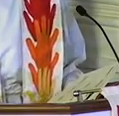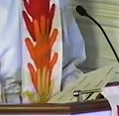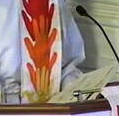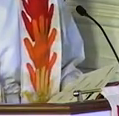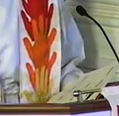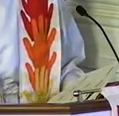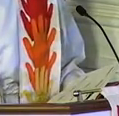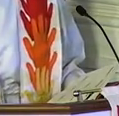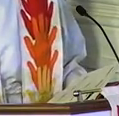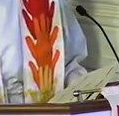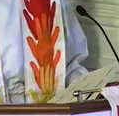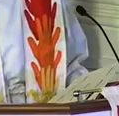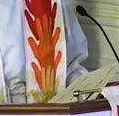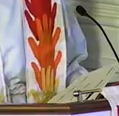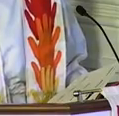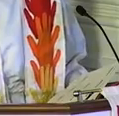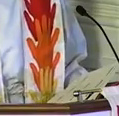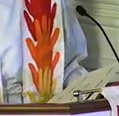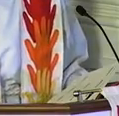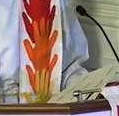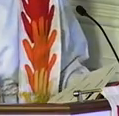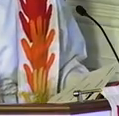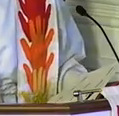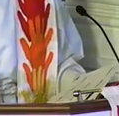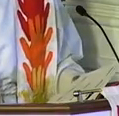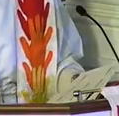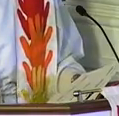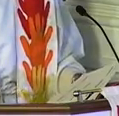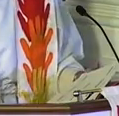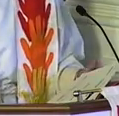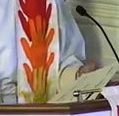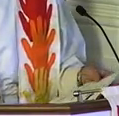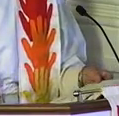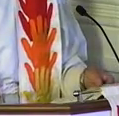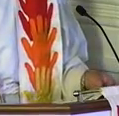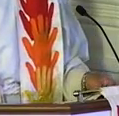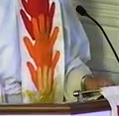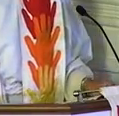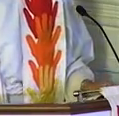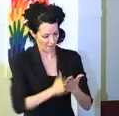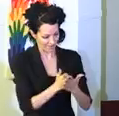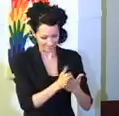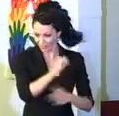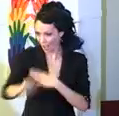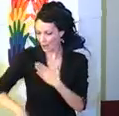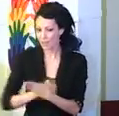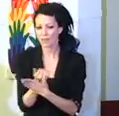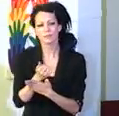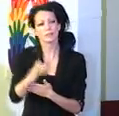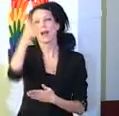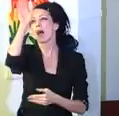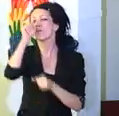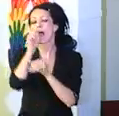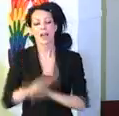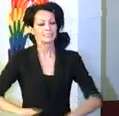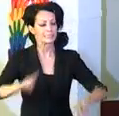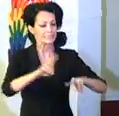honored through our worship this day, we ask in Jesus' name. Amen. God bless you. Please be